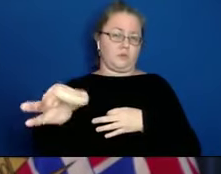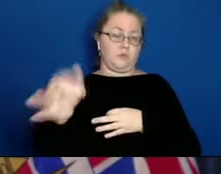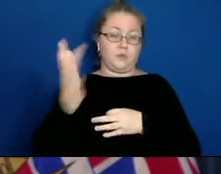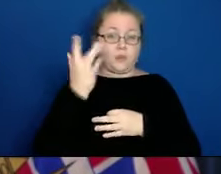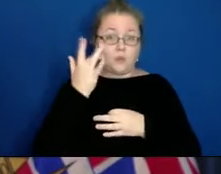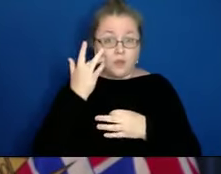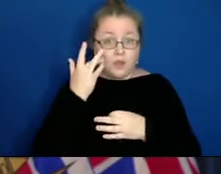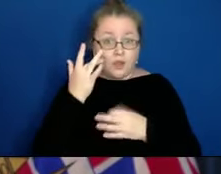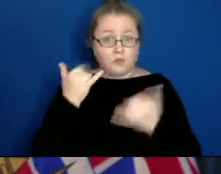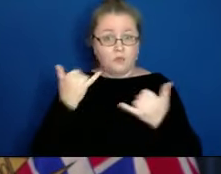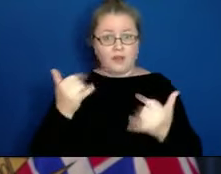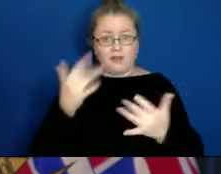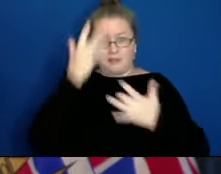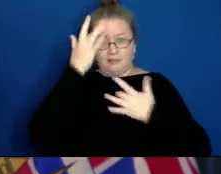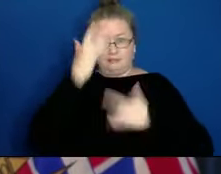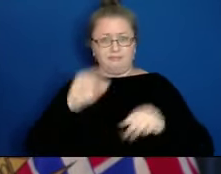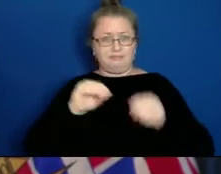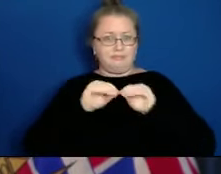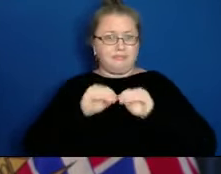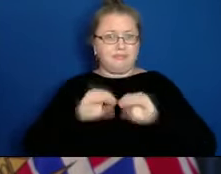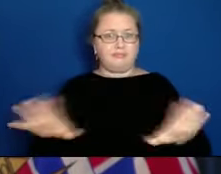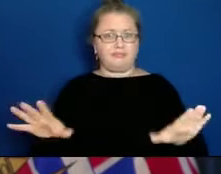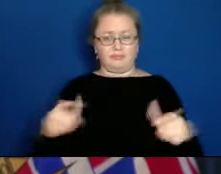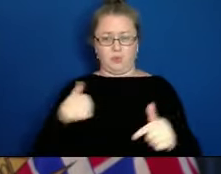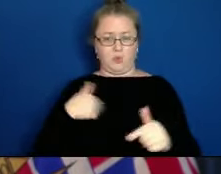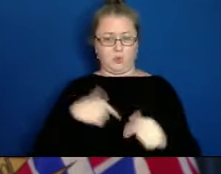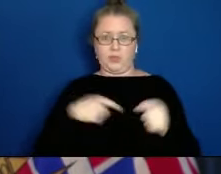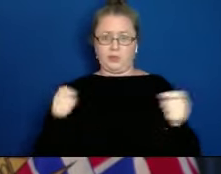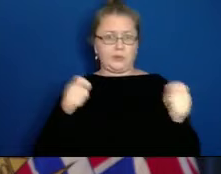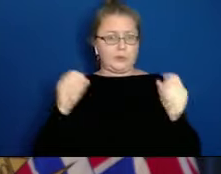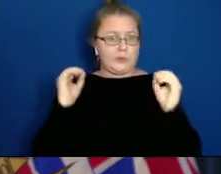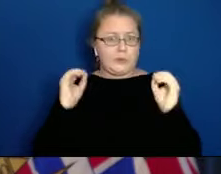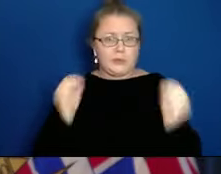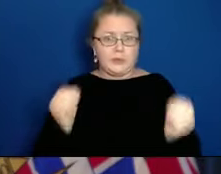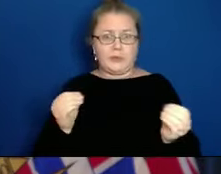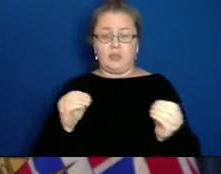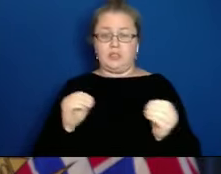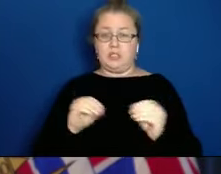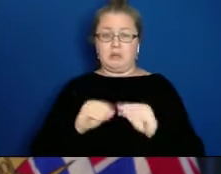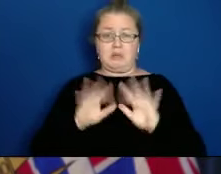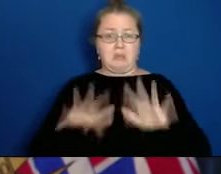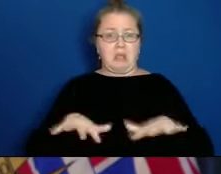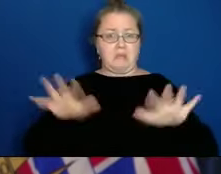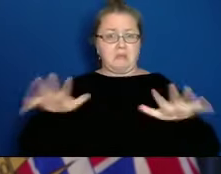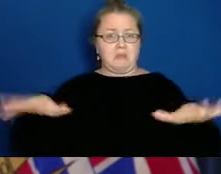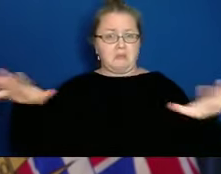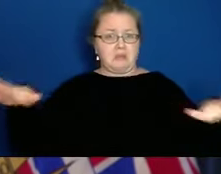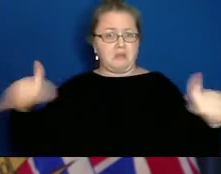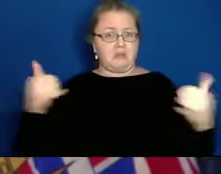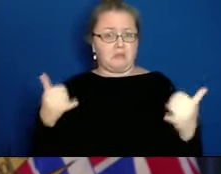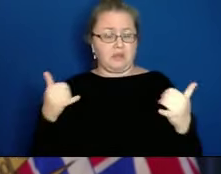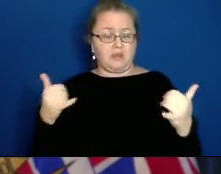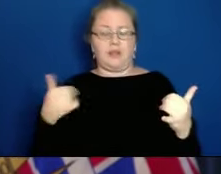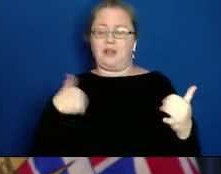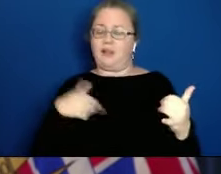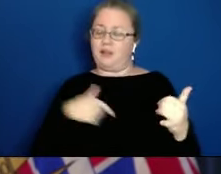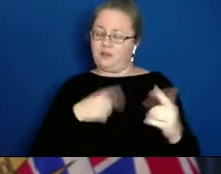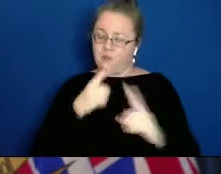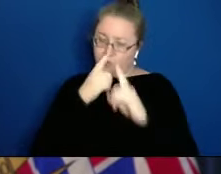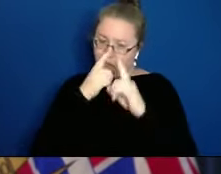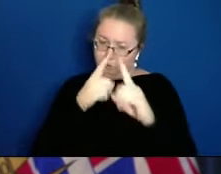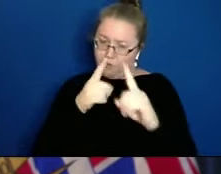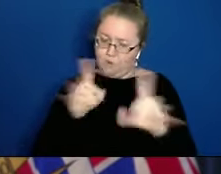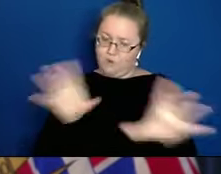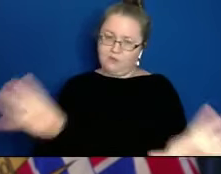the transmission that we're seeing in our communities right now. The focus about this is making sure that we can keep